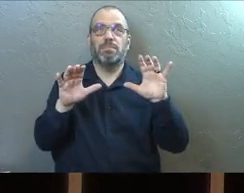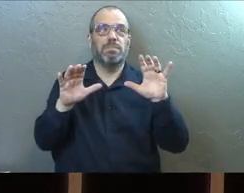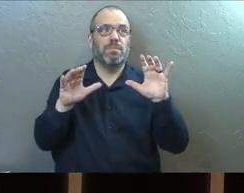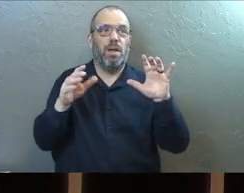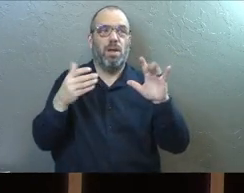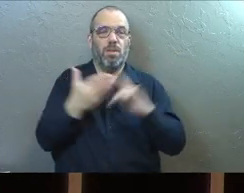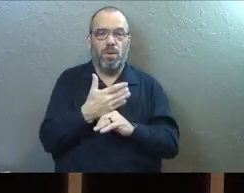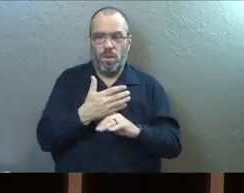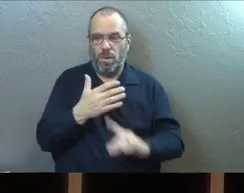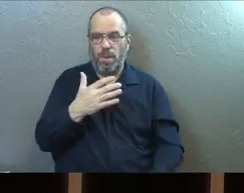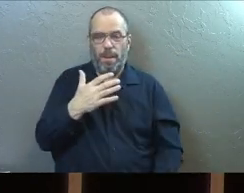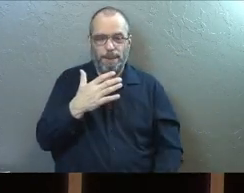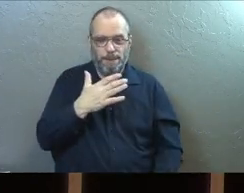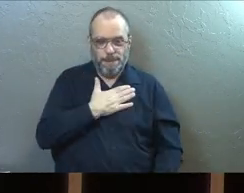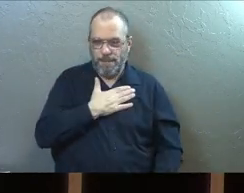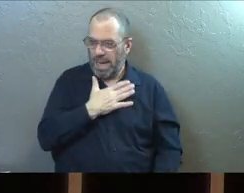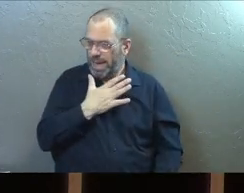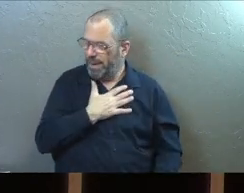through our own